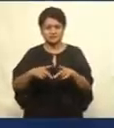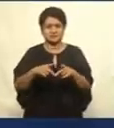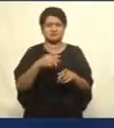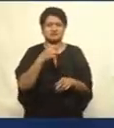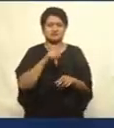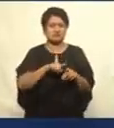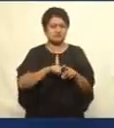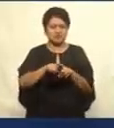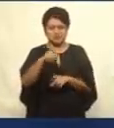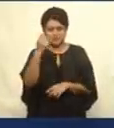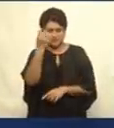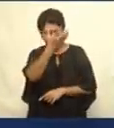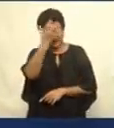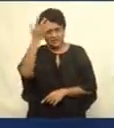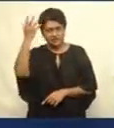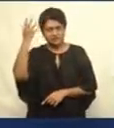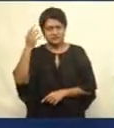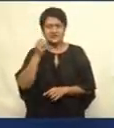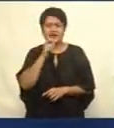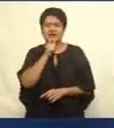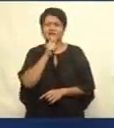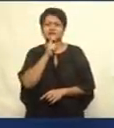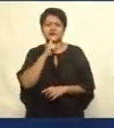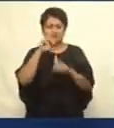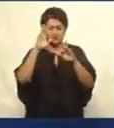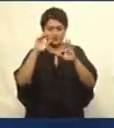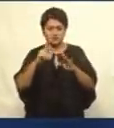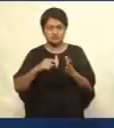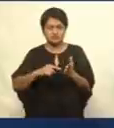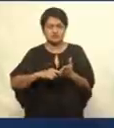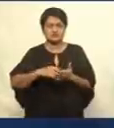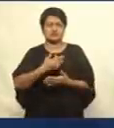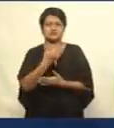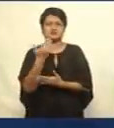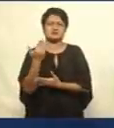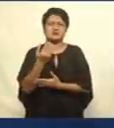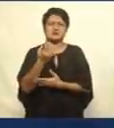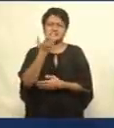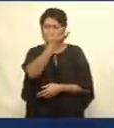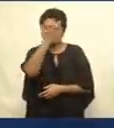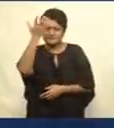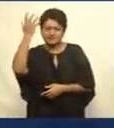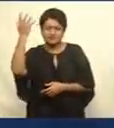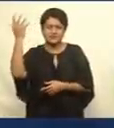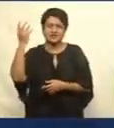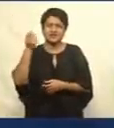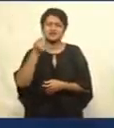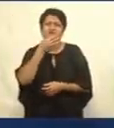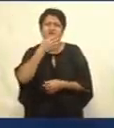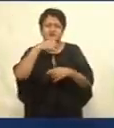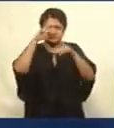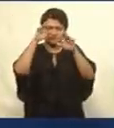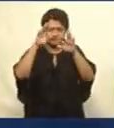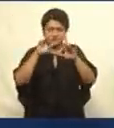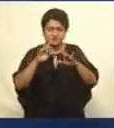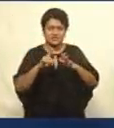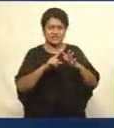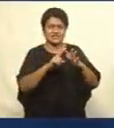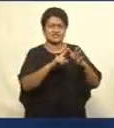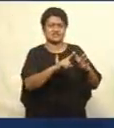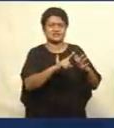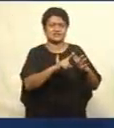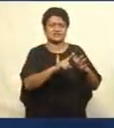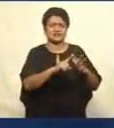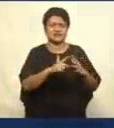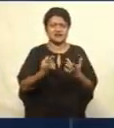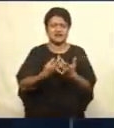with possible afternoon showers. For Tuesday, cloudy periods with a few showers over the eastern parts and the interior of the larger